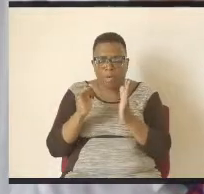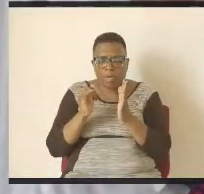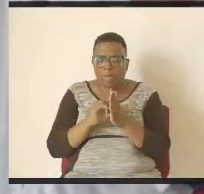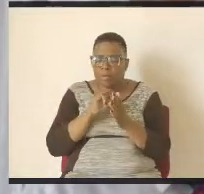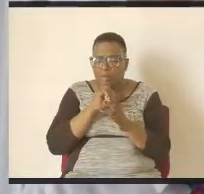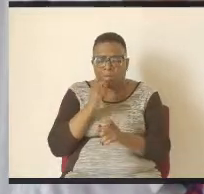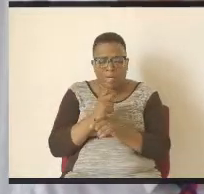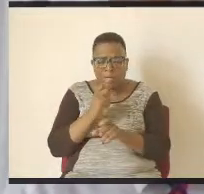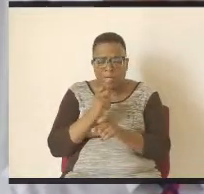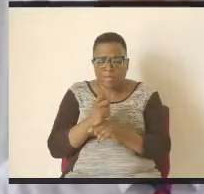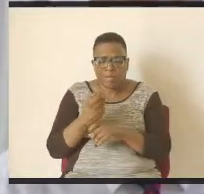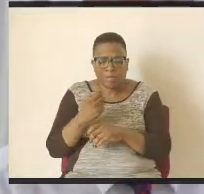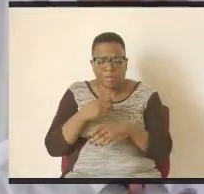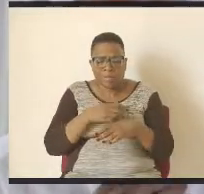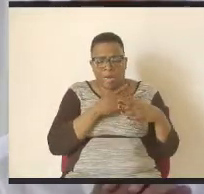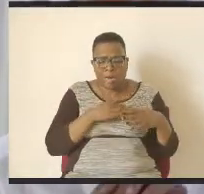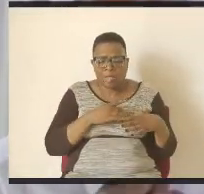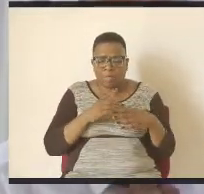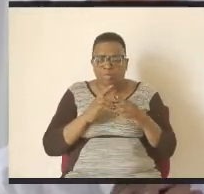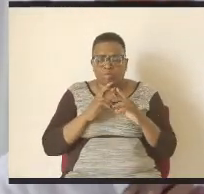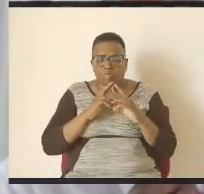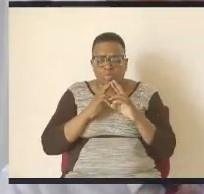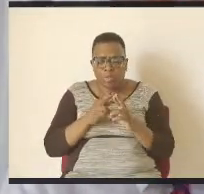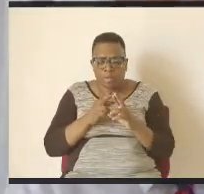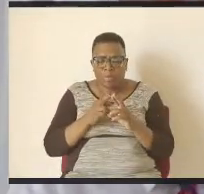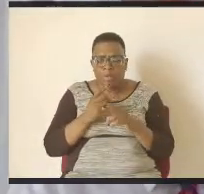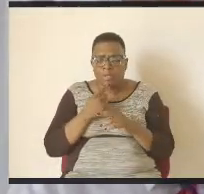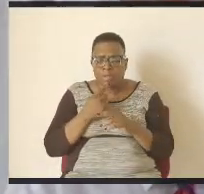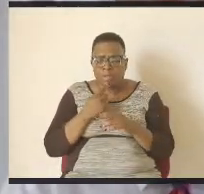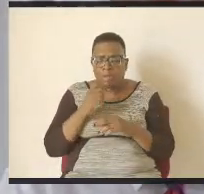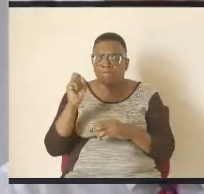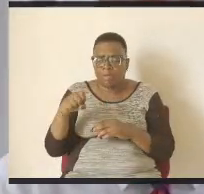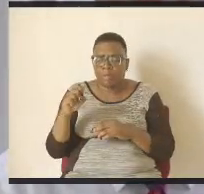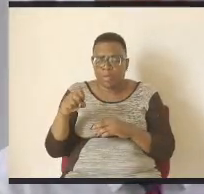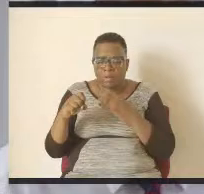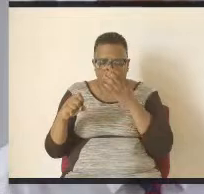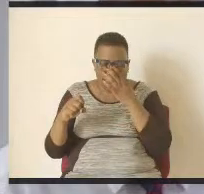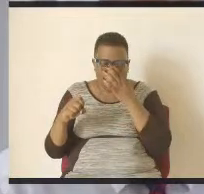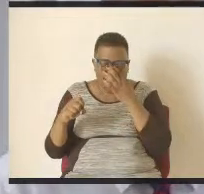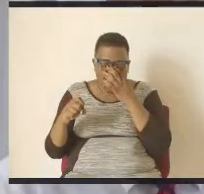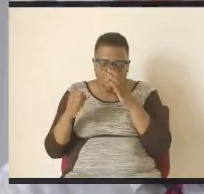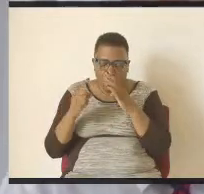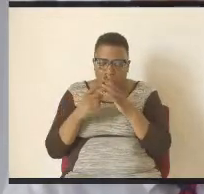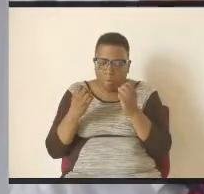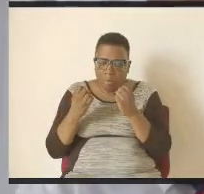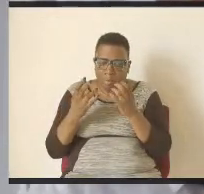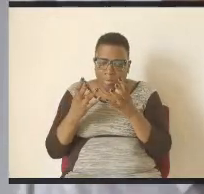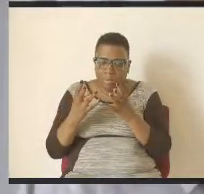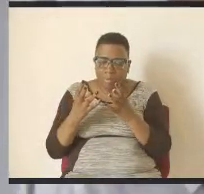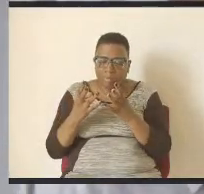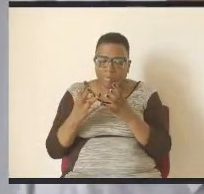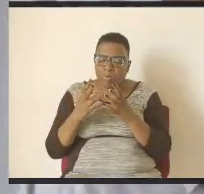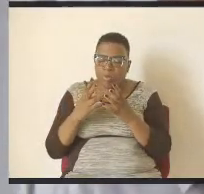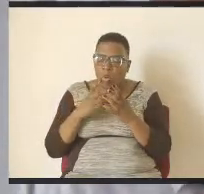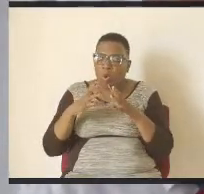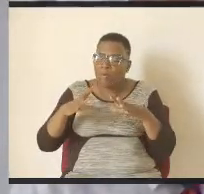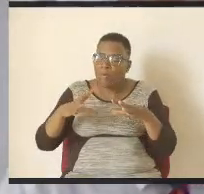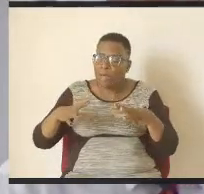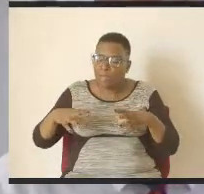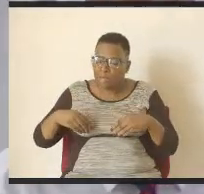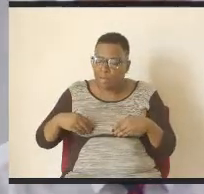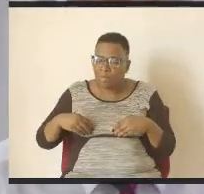our hearts, but Lord, we'll respond and say yes. And to the many who have accepted you, but